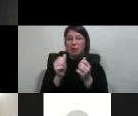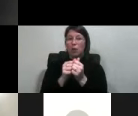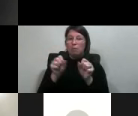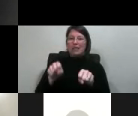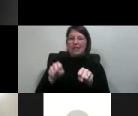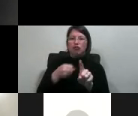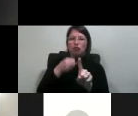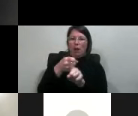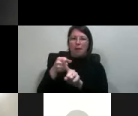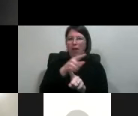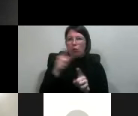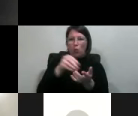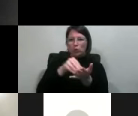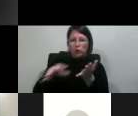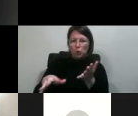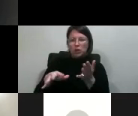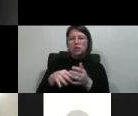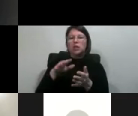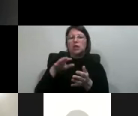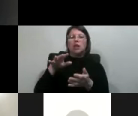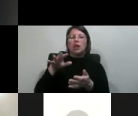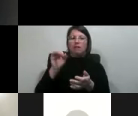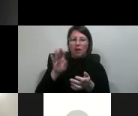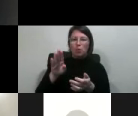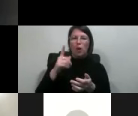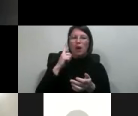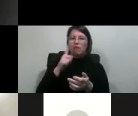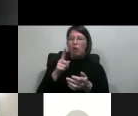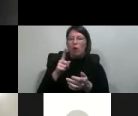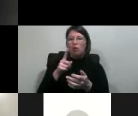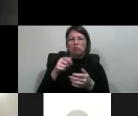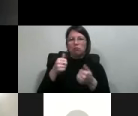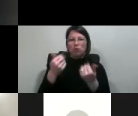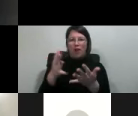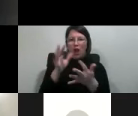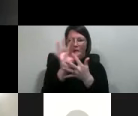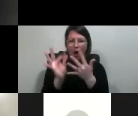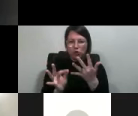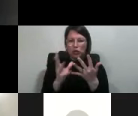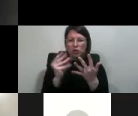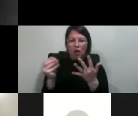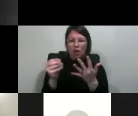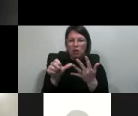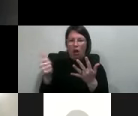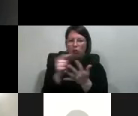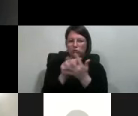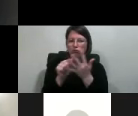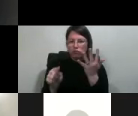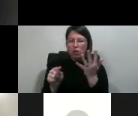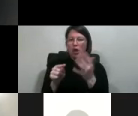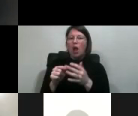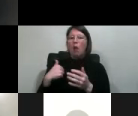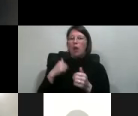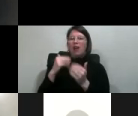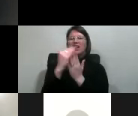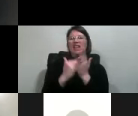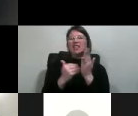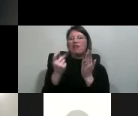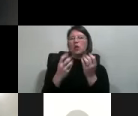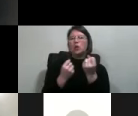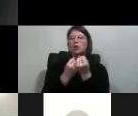February to notify them and provide support in finding alternative options. And here we've listed a couple support resources that I hope for any of you